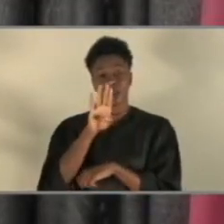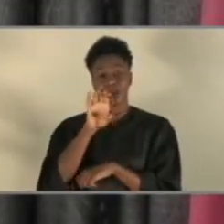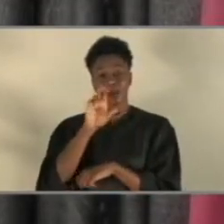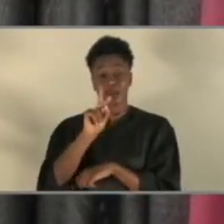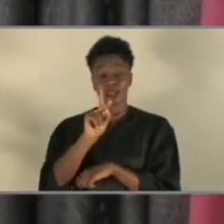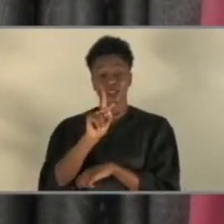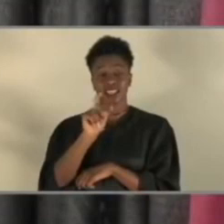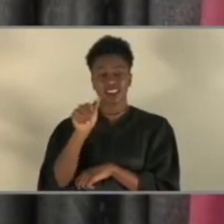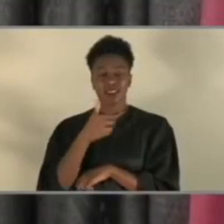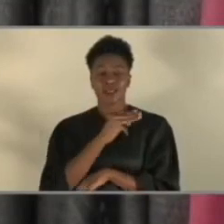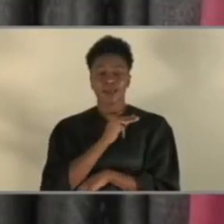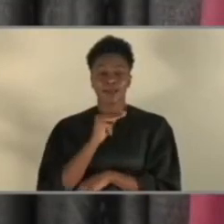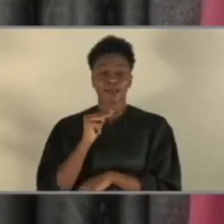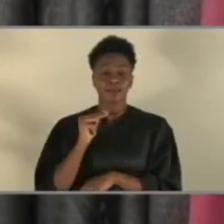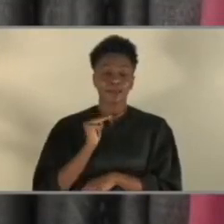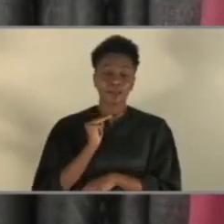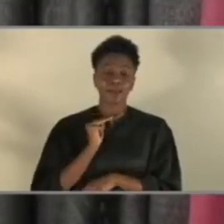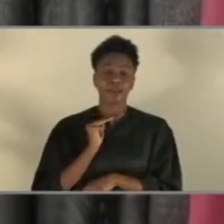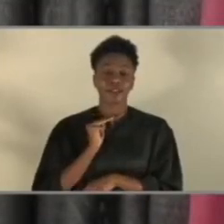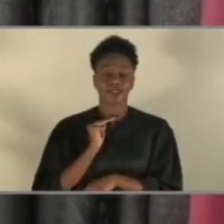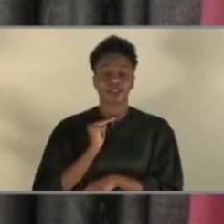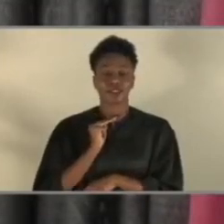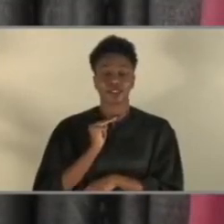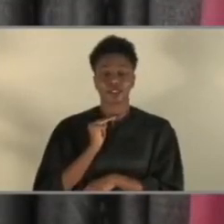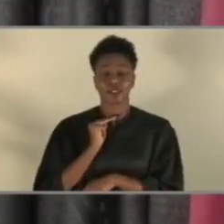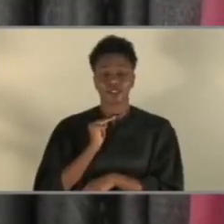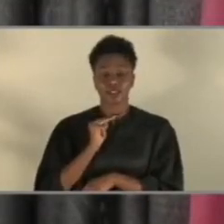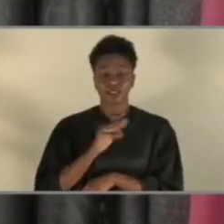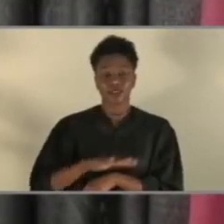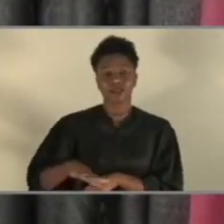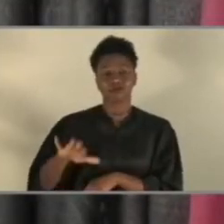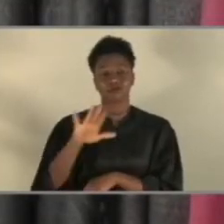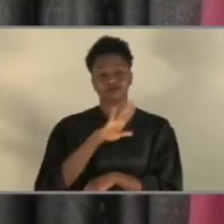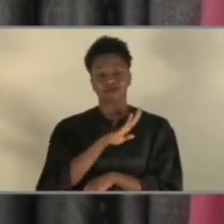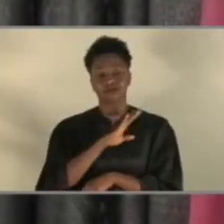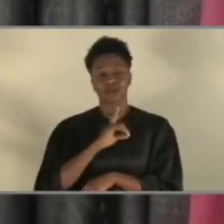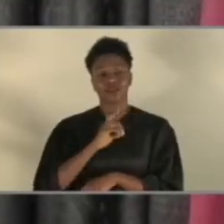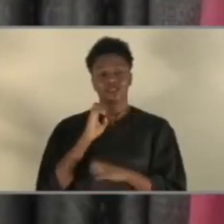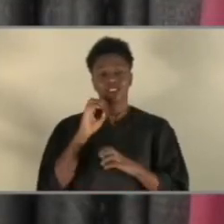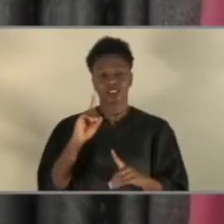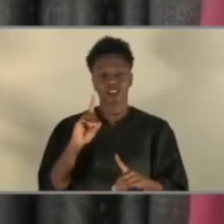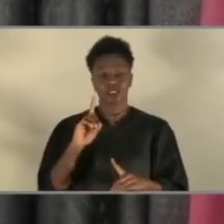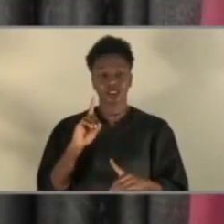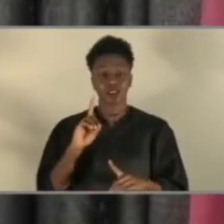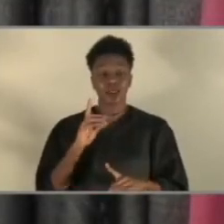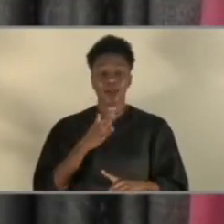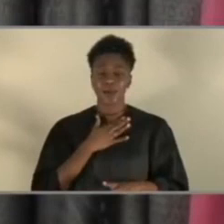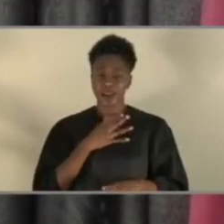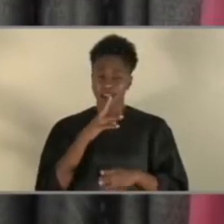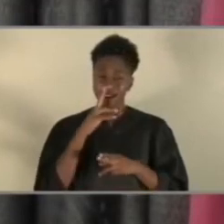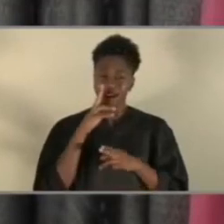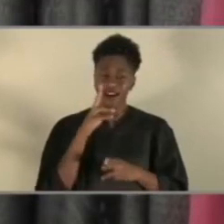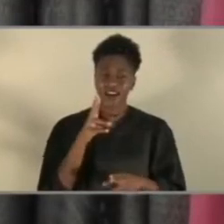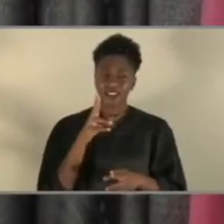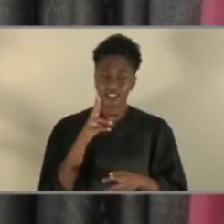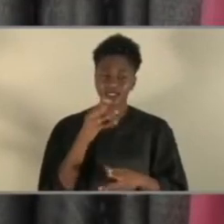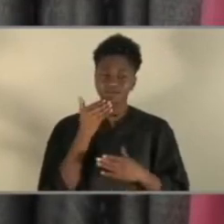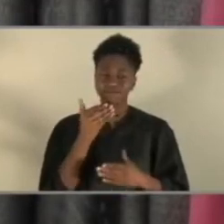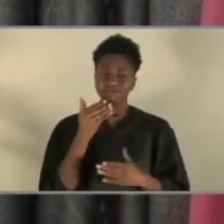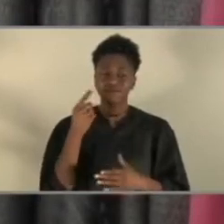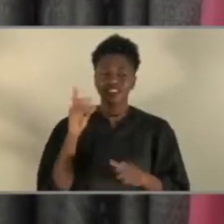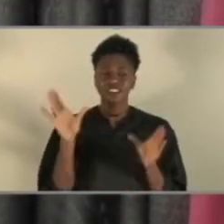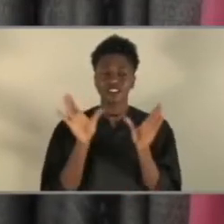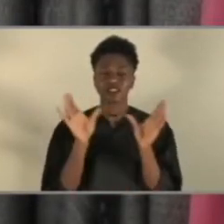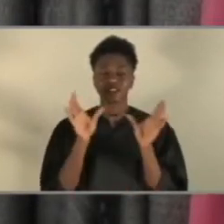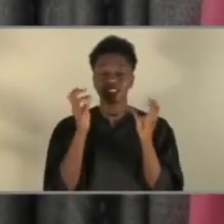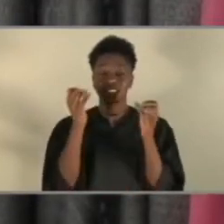the Board of Education and Administration. It is my privilege and honor to certify that these